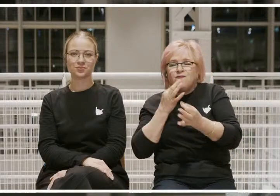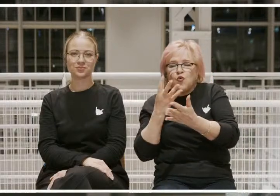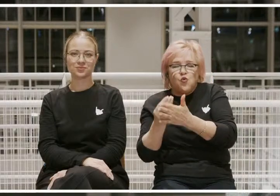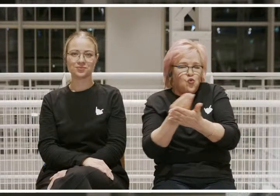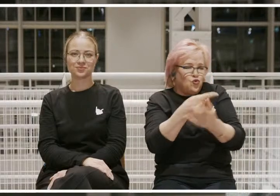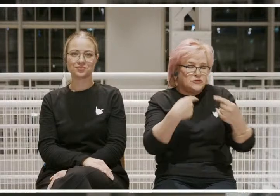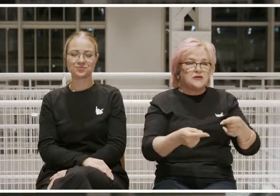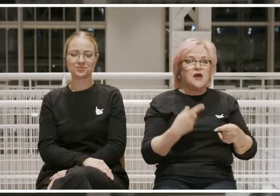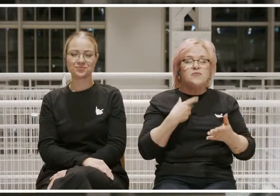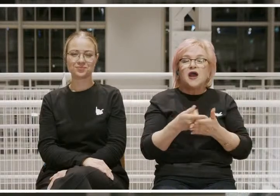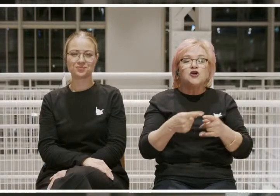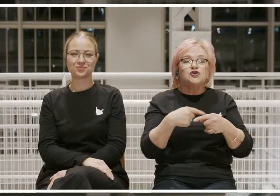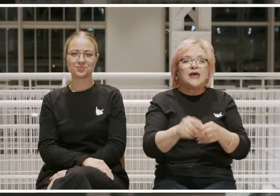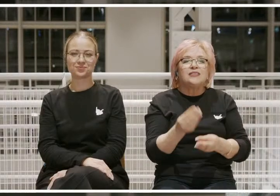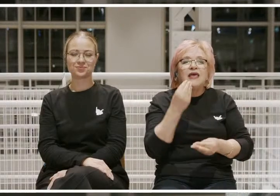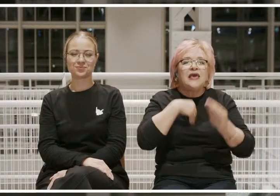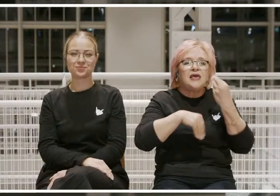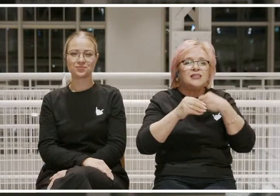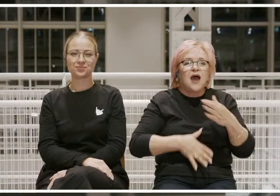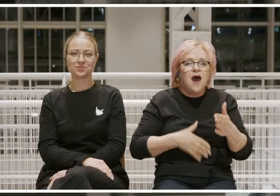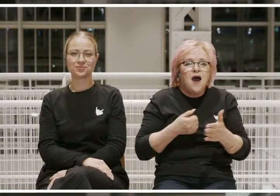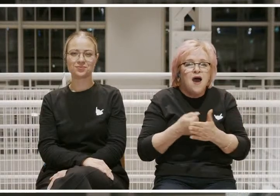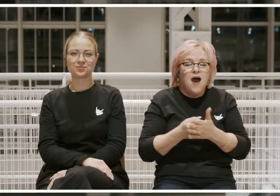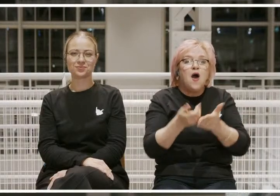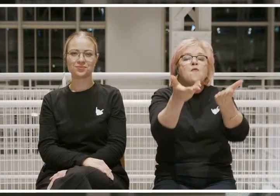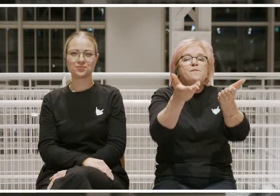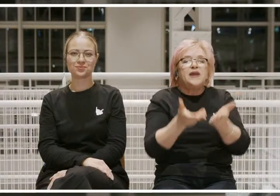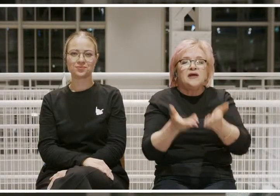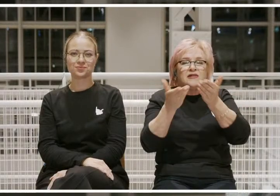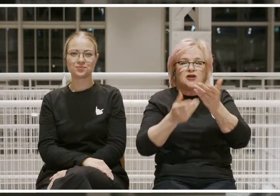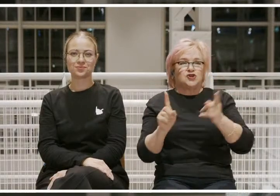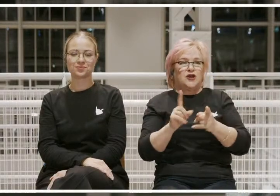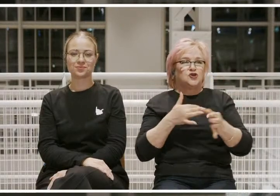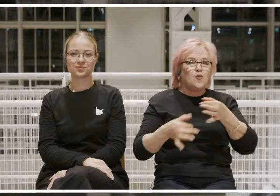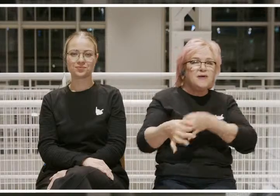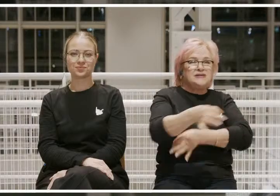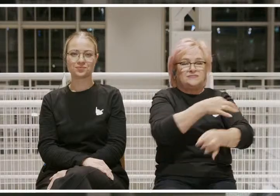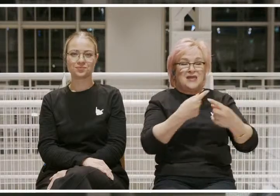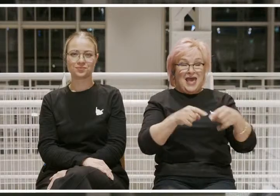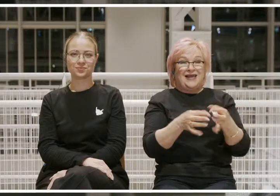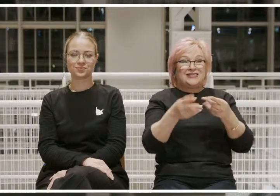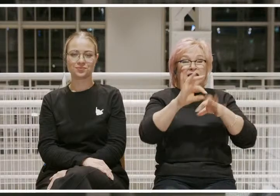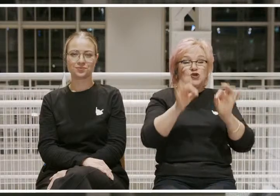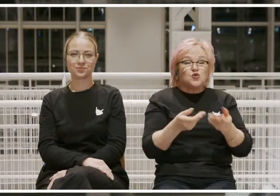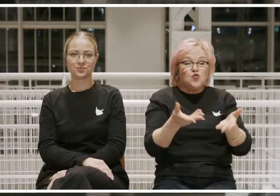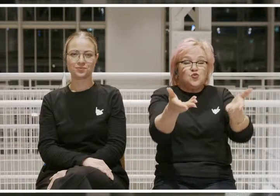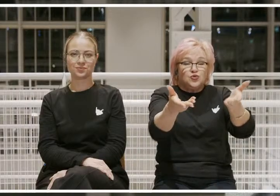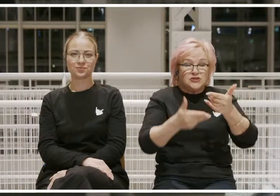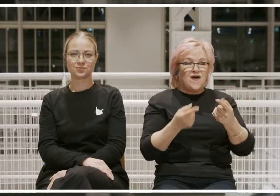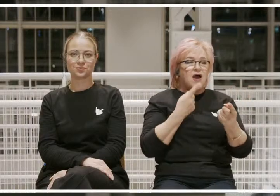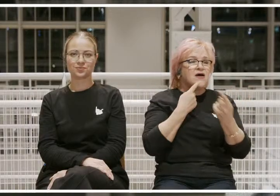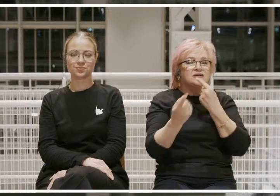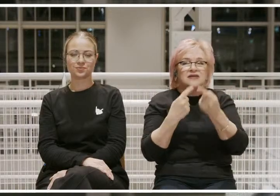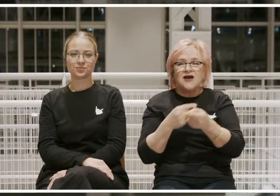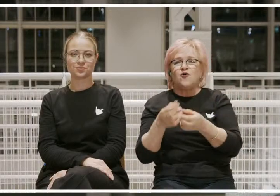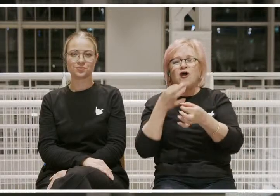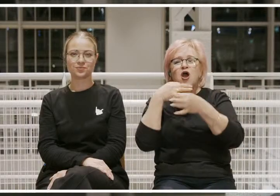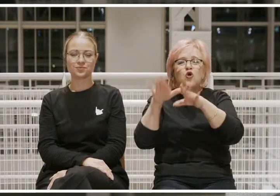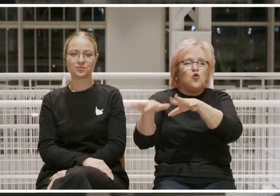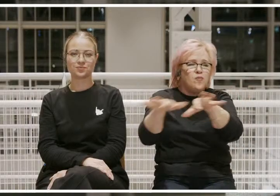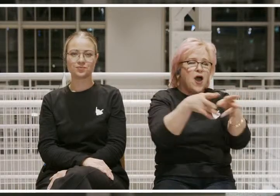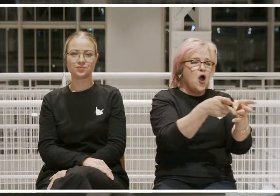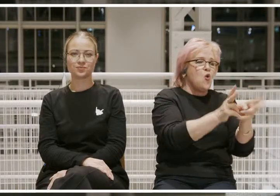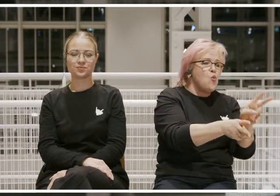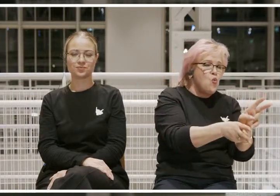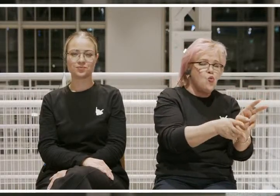is such a dialogue based art, because, you know, any kitchen you imagine in your home, it's a